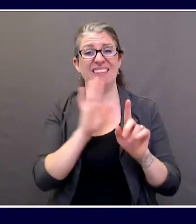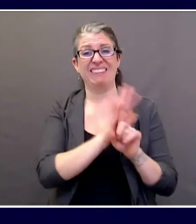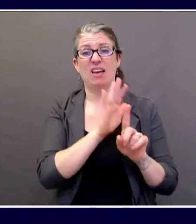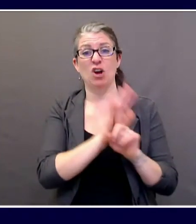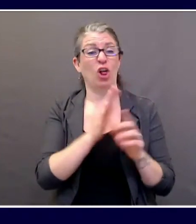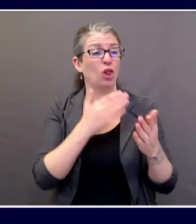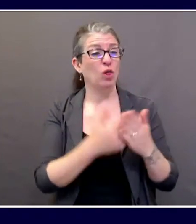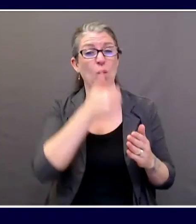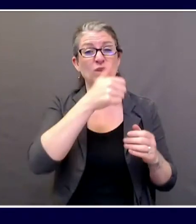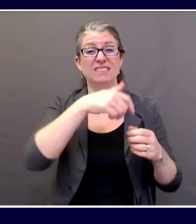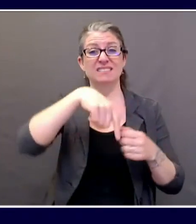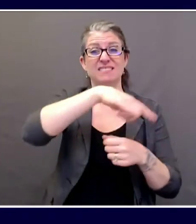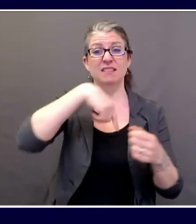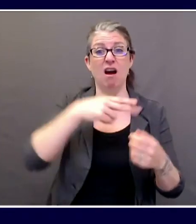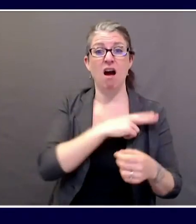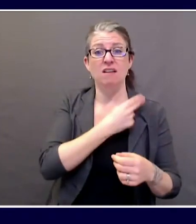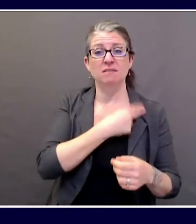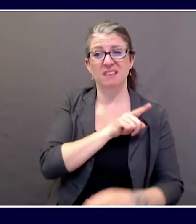Chris. I'm